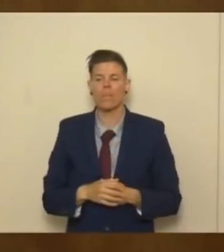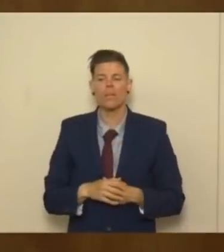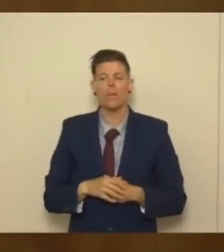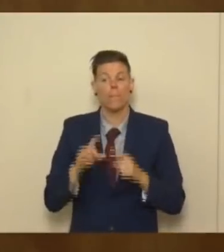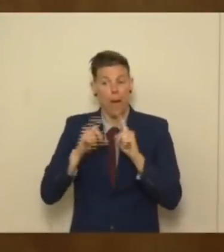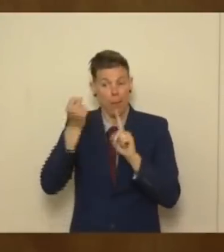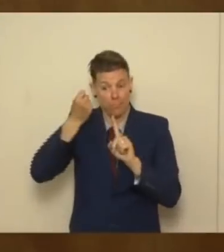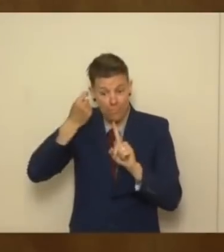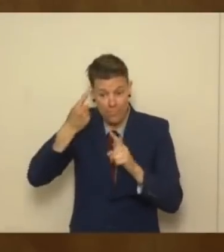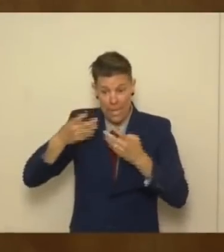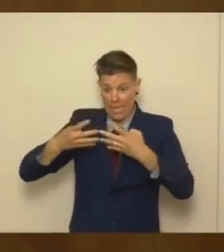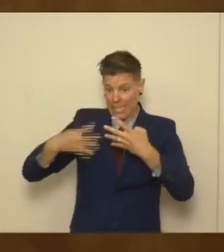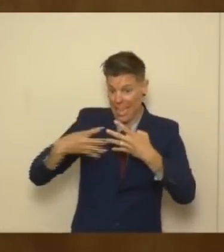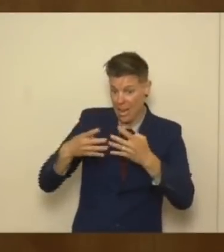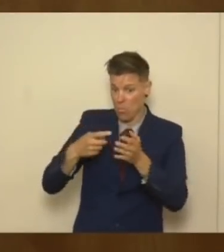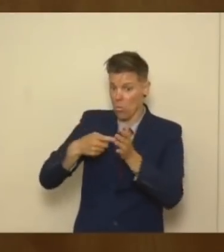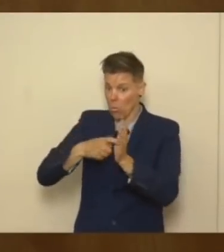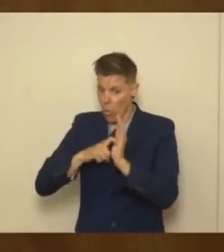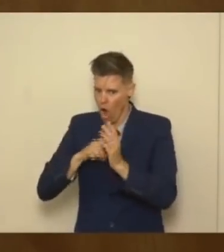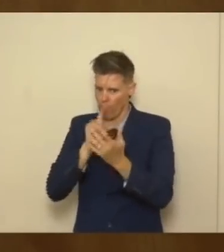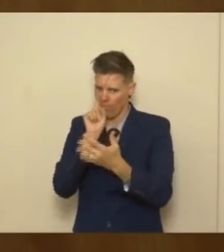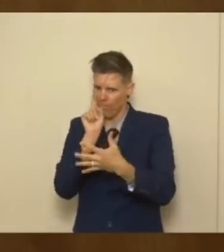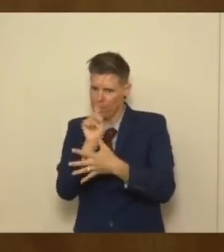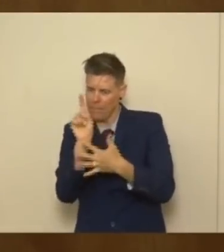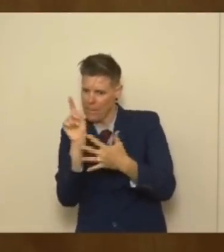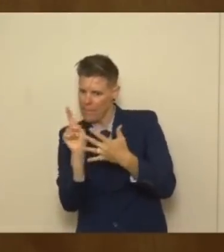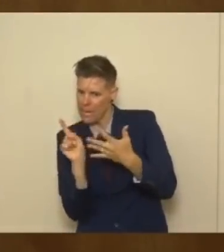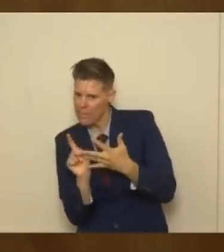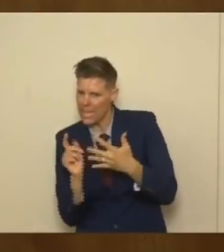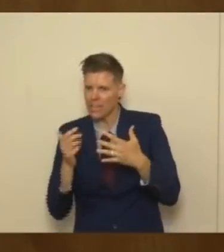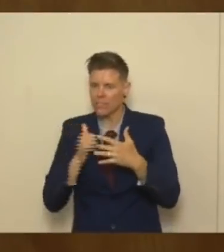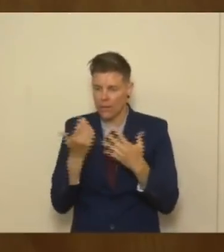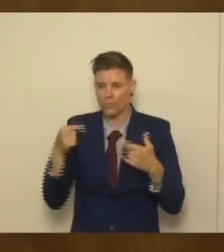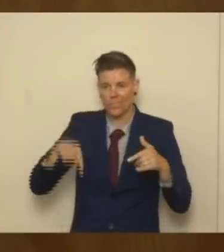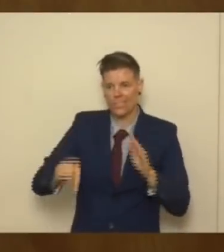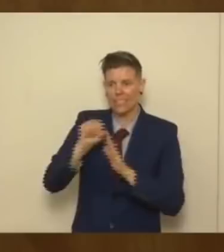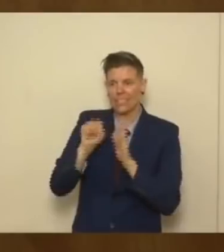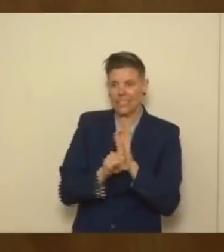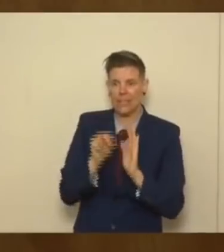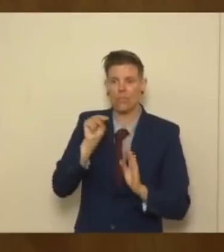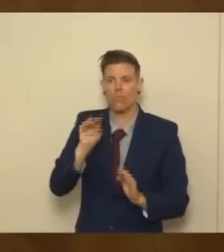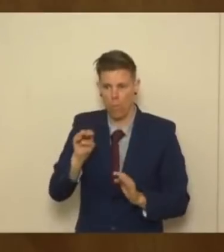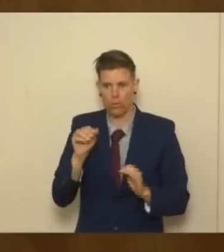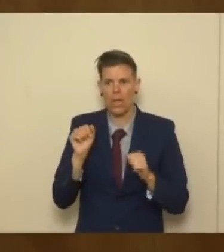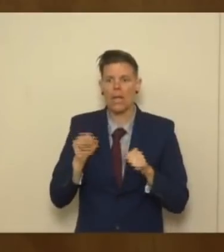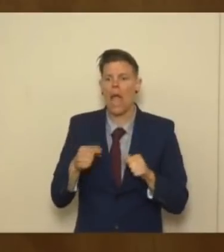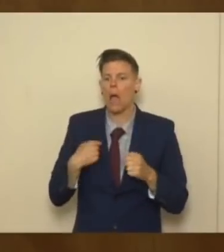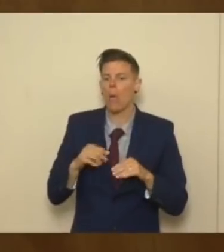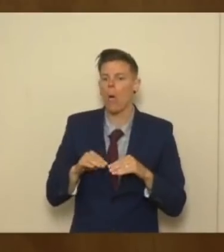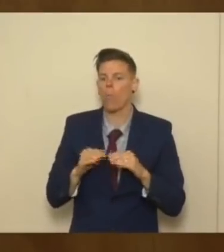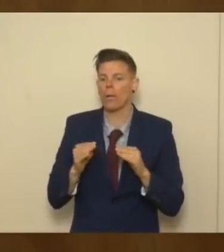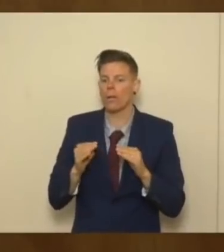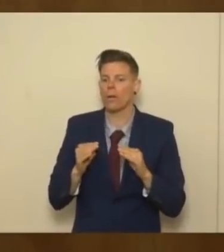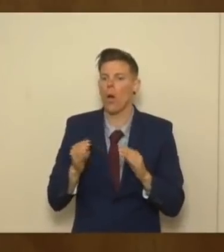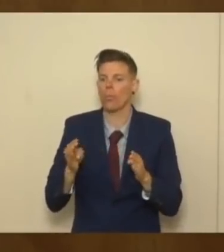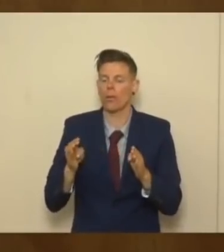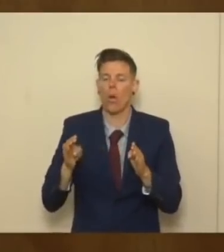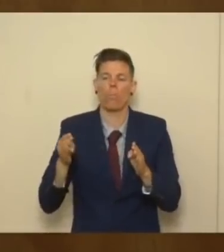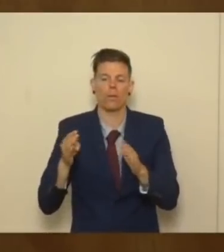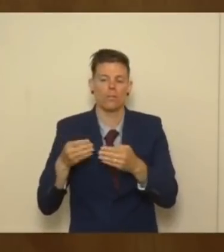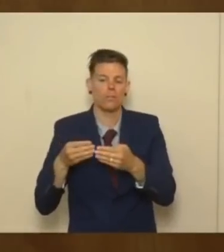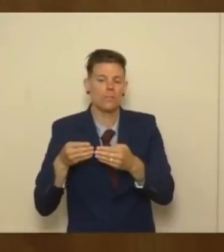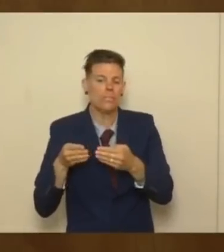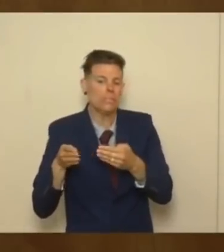that New Mexico can open some more. Because when you open some more, you get more cases. But if the gating criteria are being met, that means we have